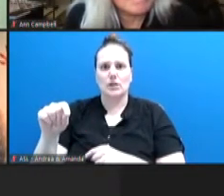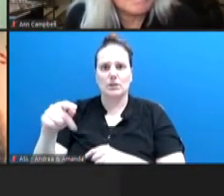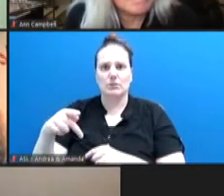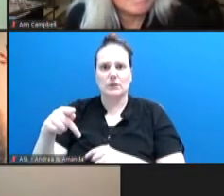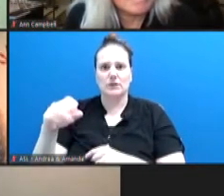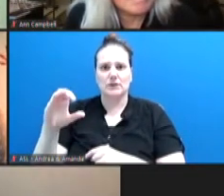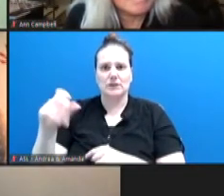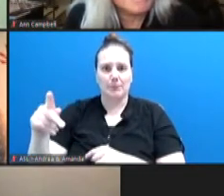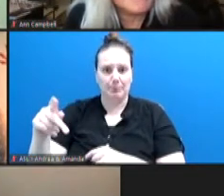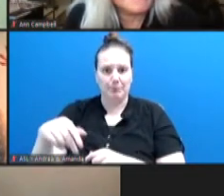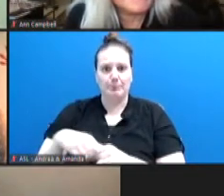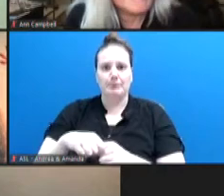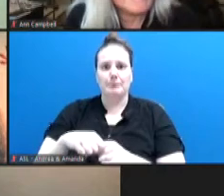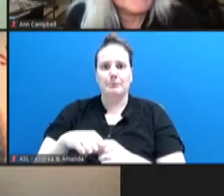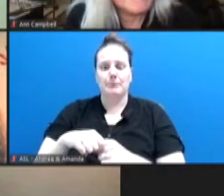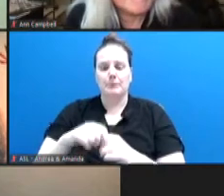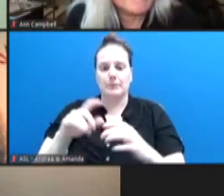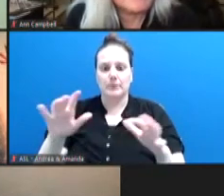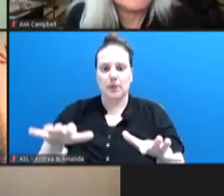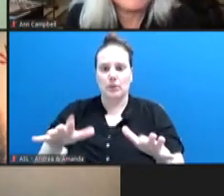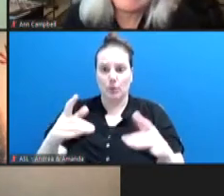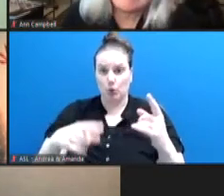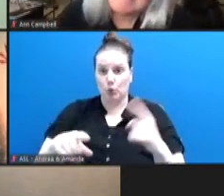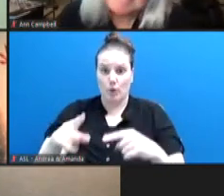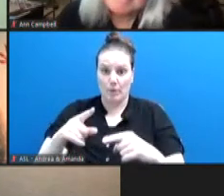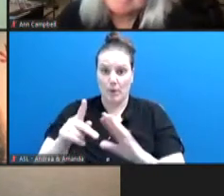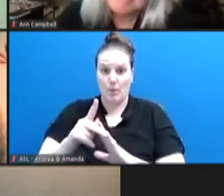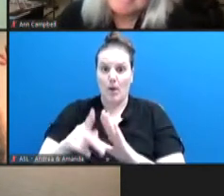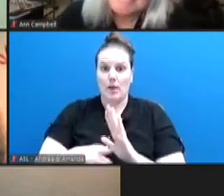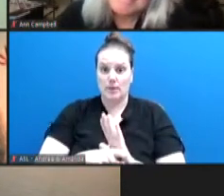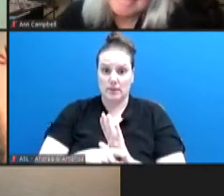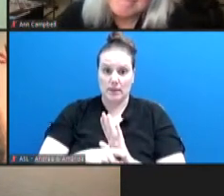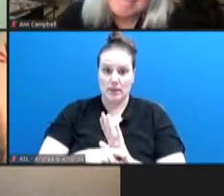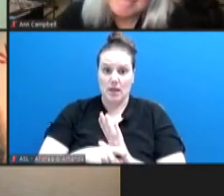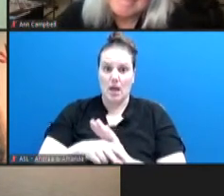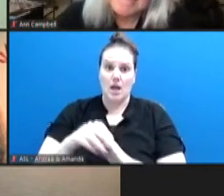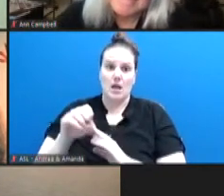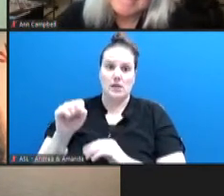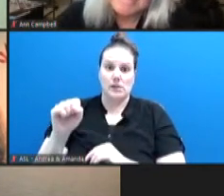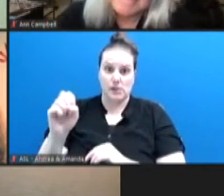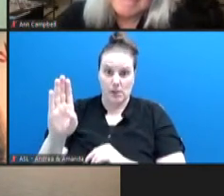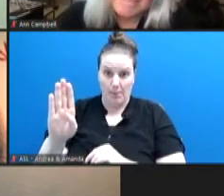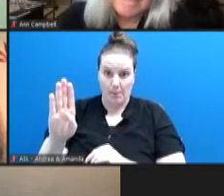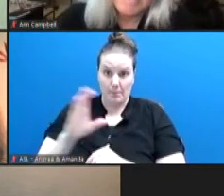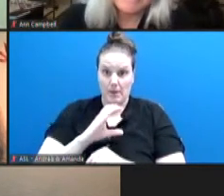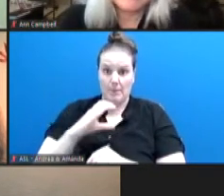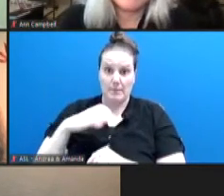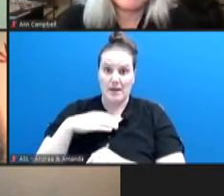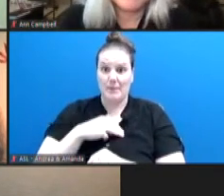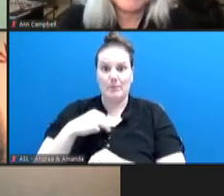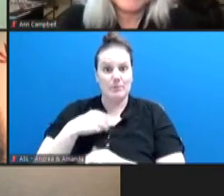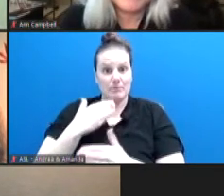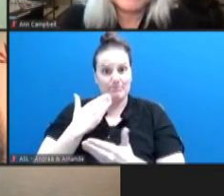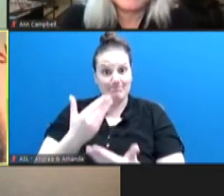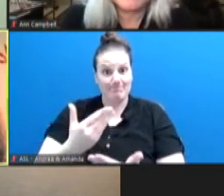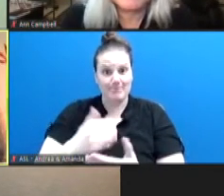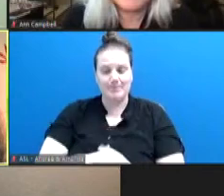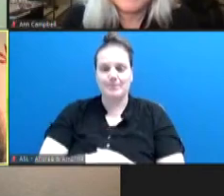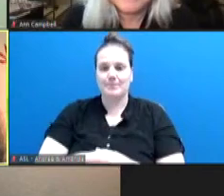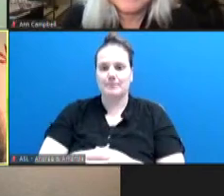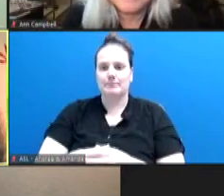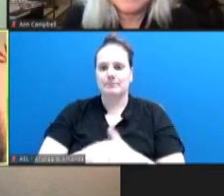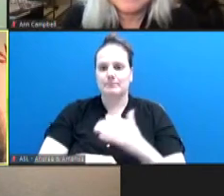I'm also the Settlement and Agreement and Policy Subcommittee member. Thank you. Thank